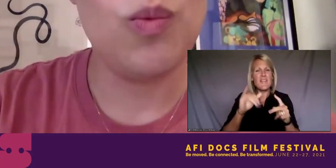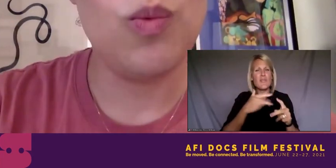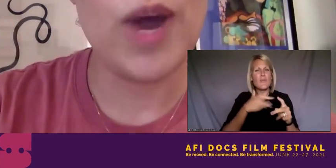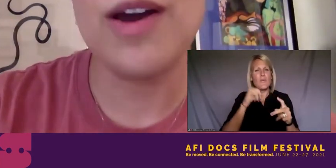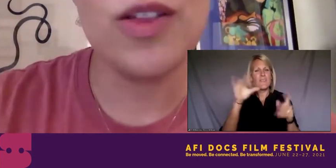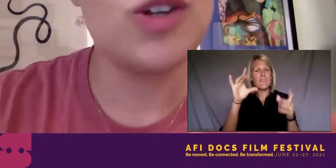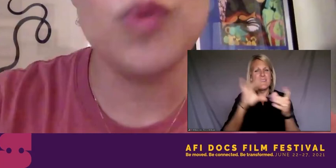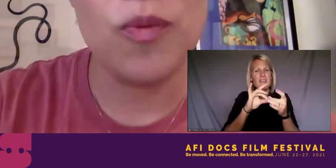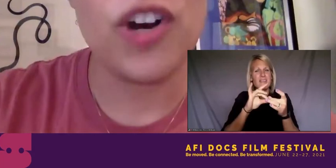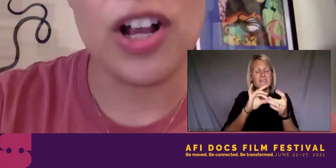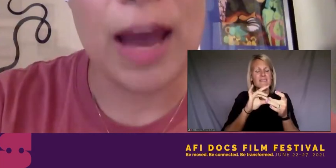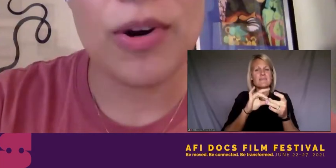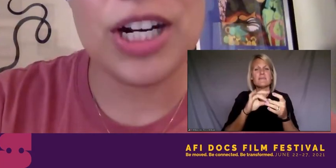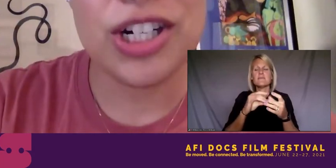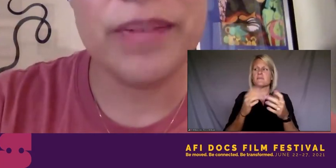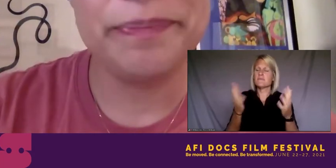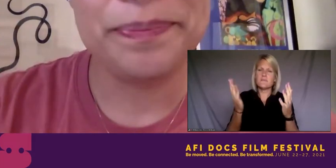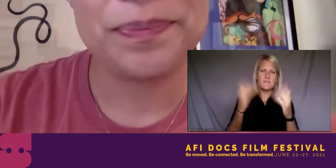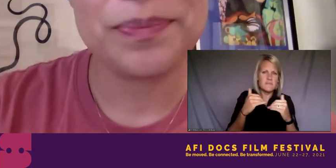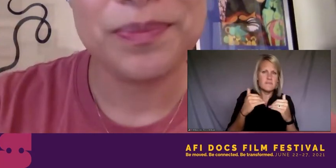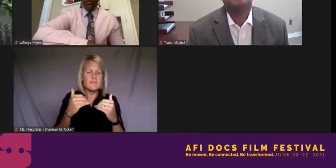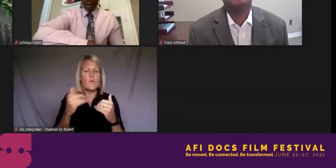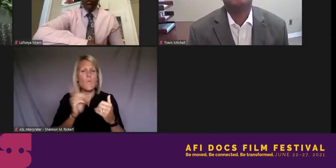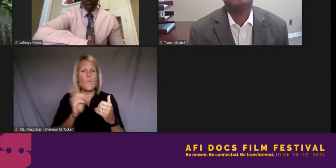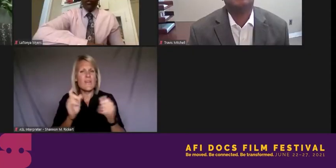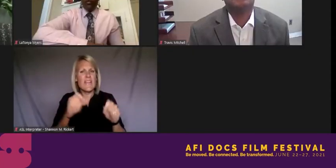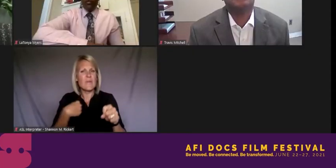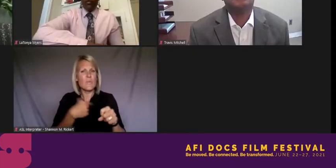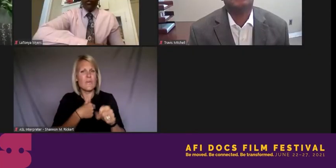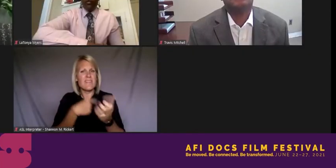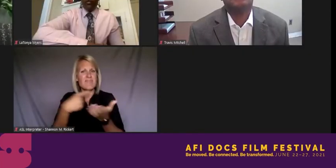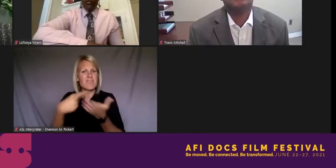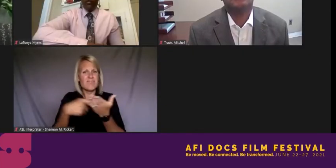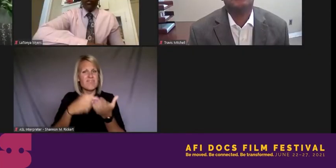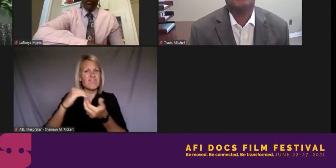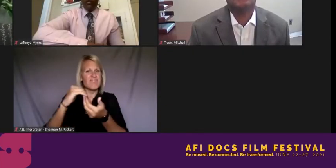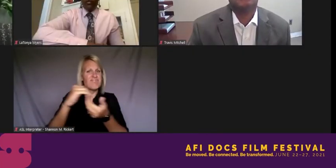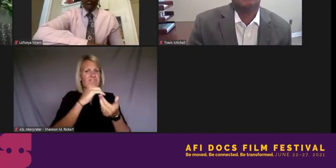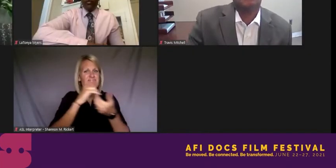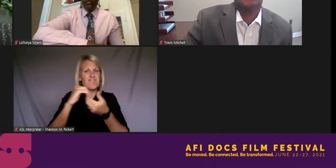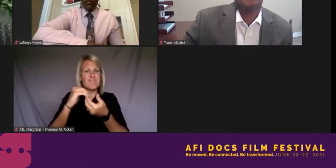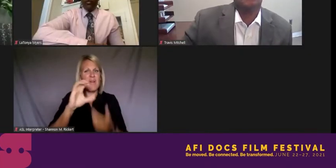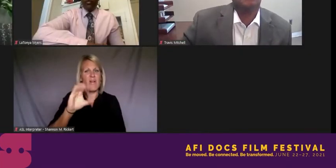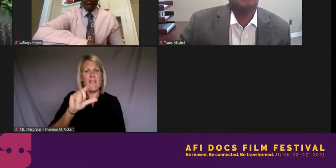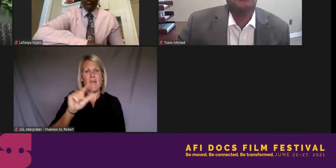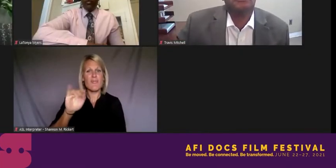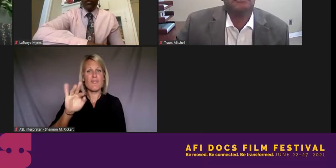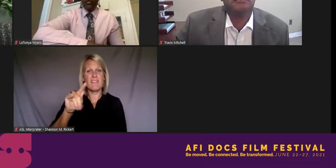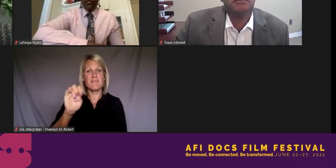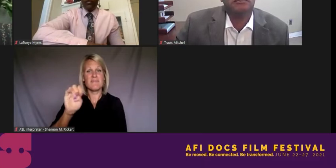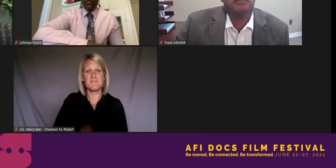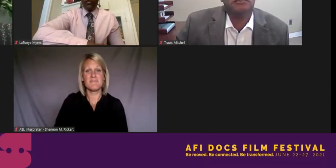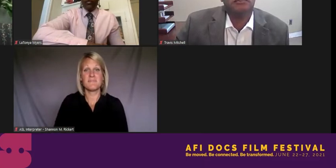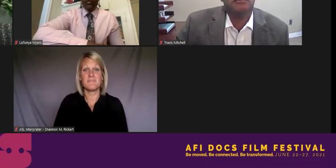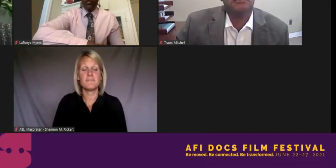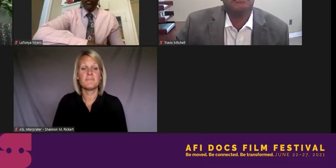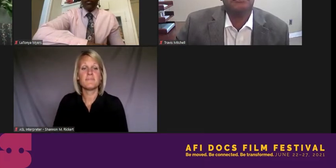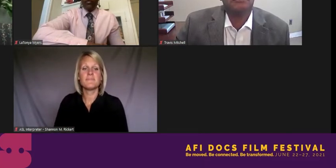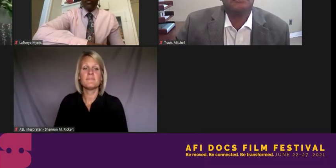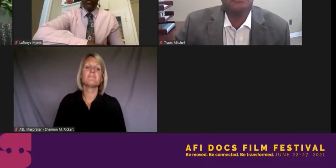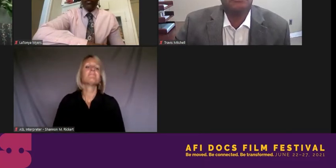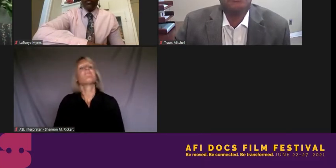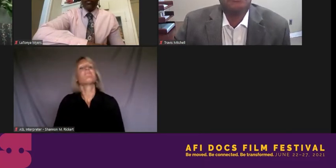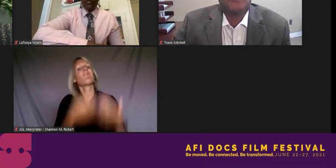where there's room for collaboration. Yeah, well, thank you for that, Javi. And let me say, you know, Javi's passion